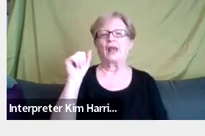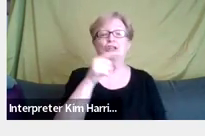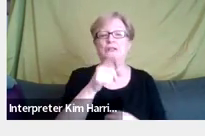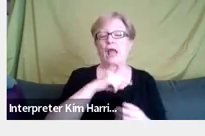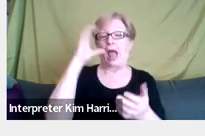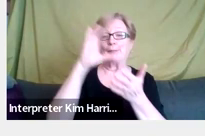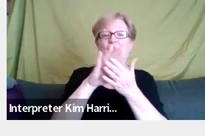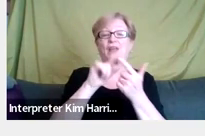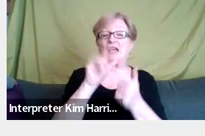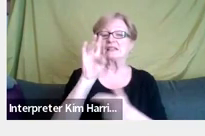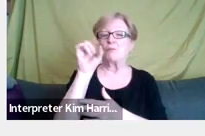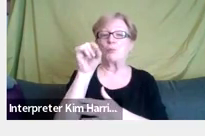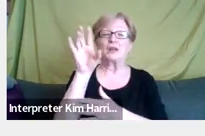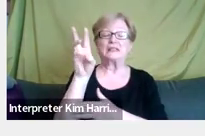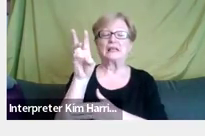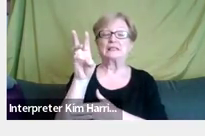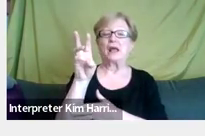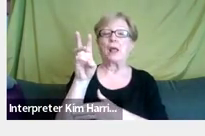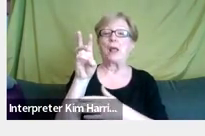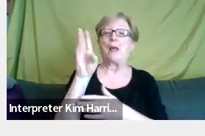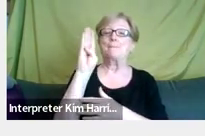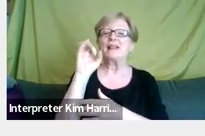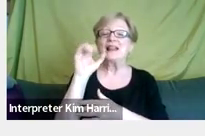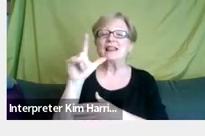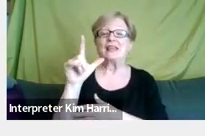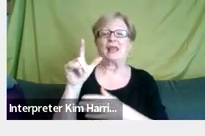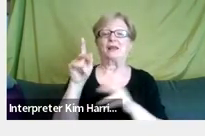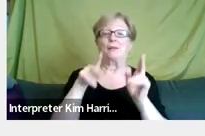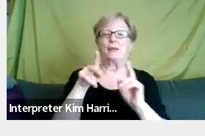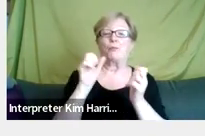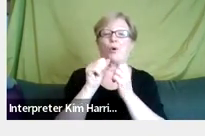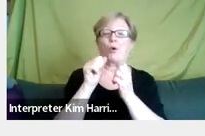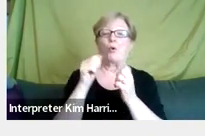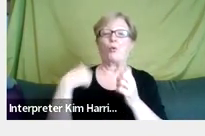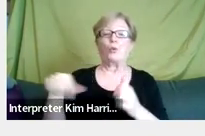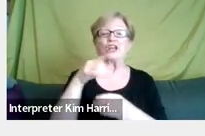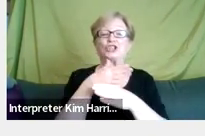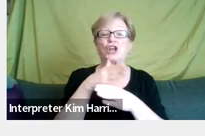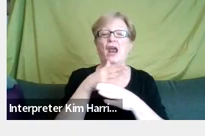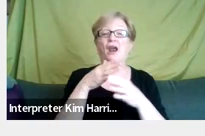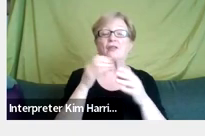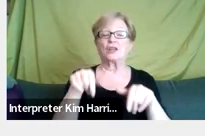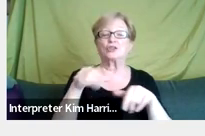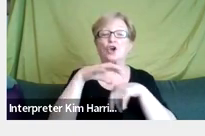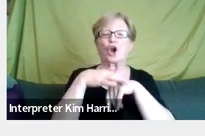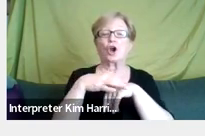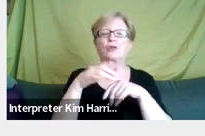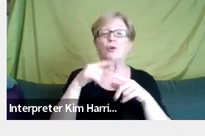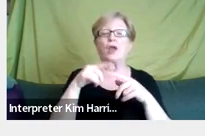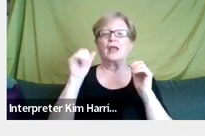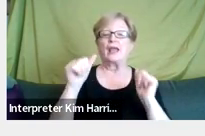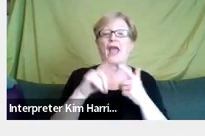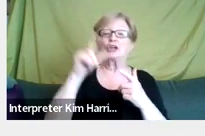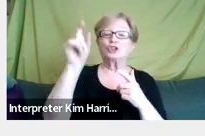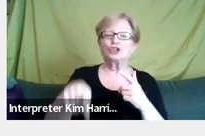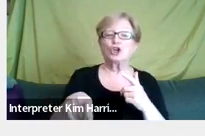the 7.6 billion people we share this on earth with can and should develop technical skills to